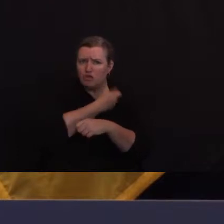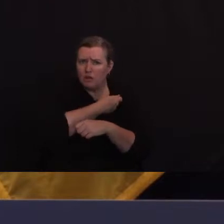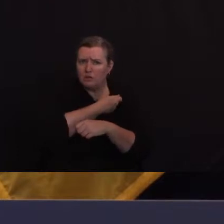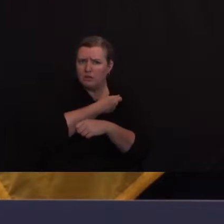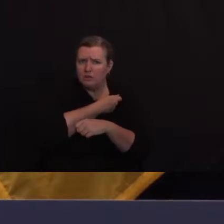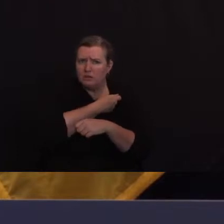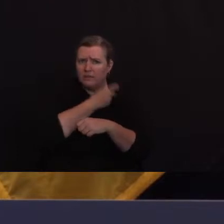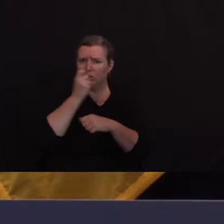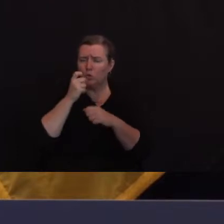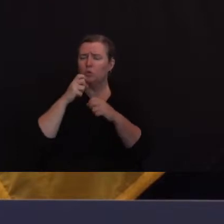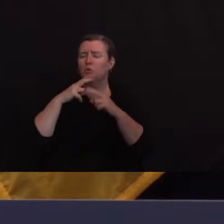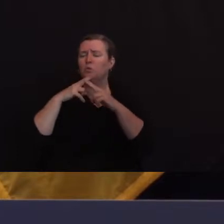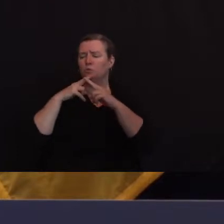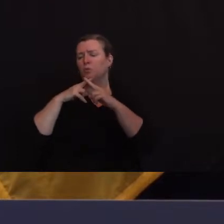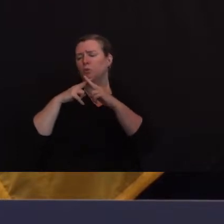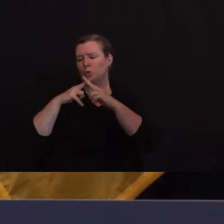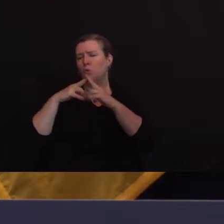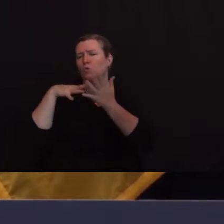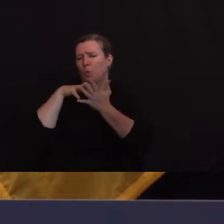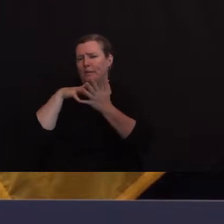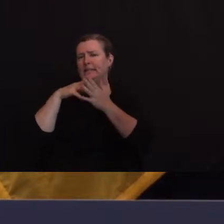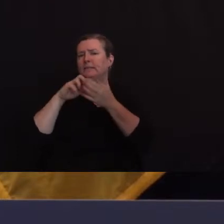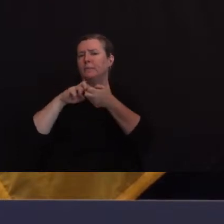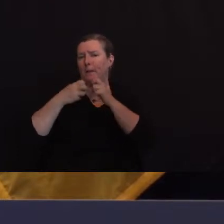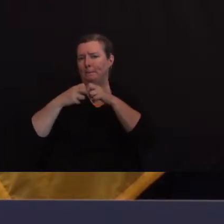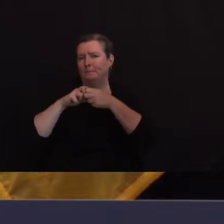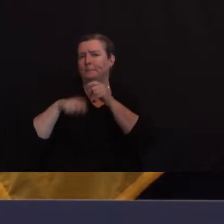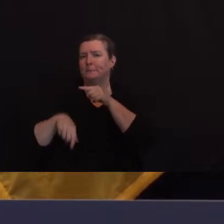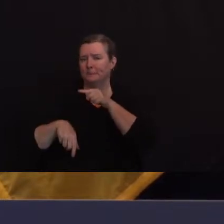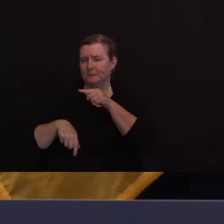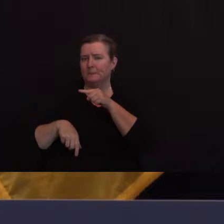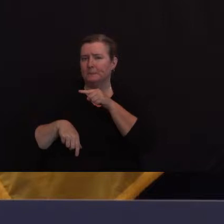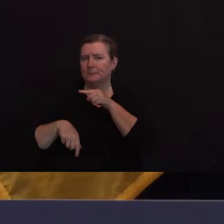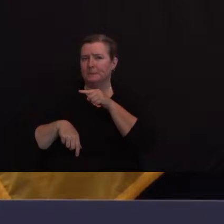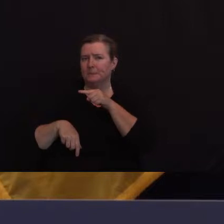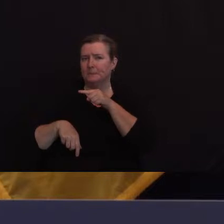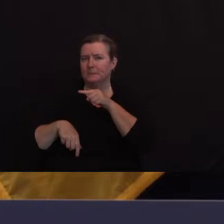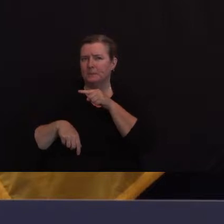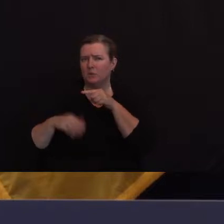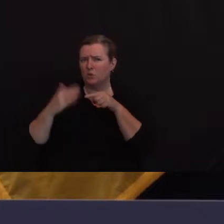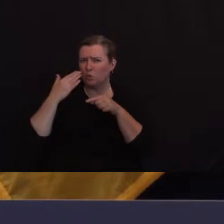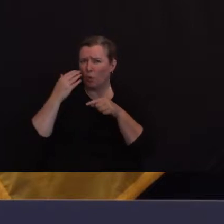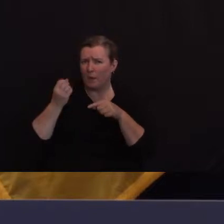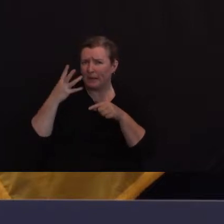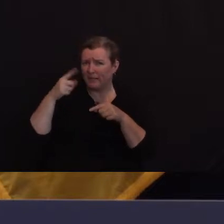data statewide on that, on how many doses of those particular categories,